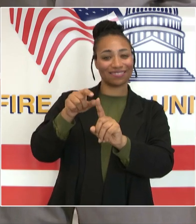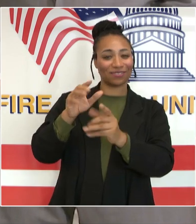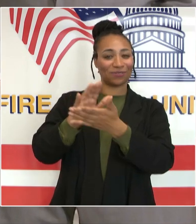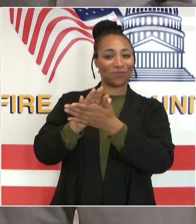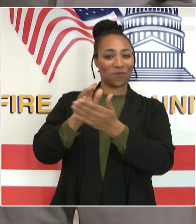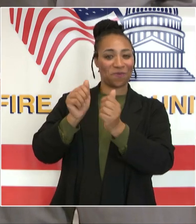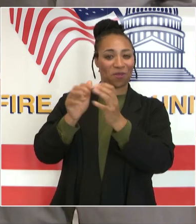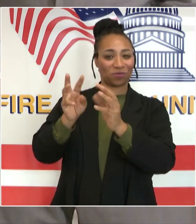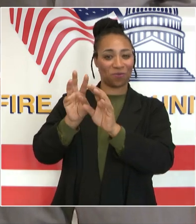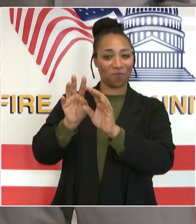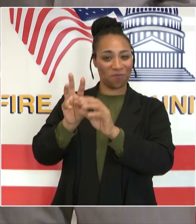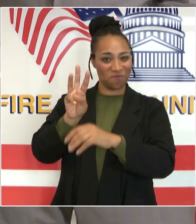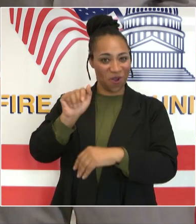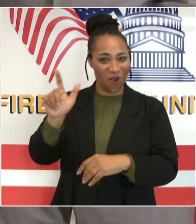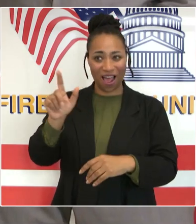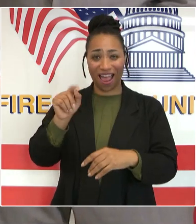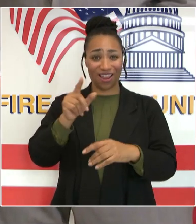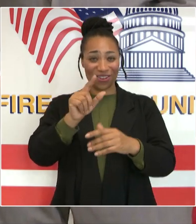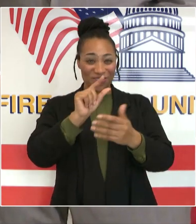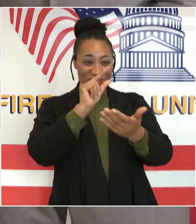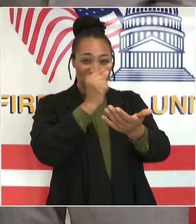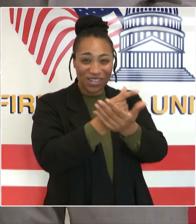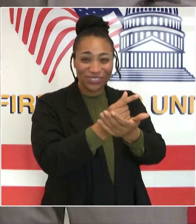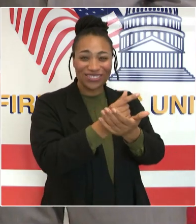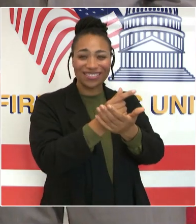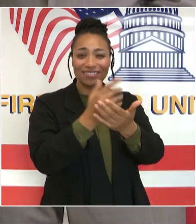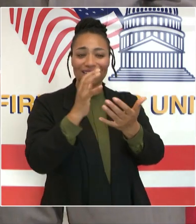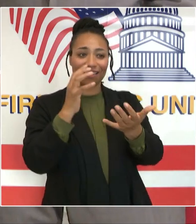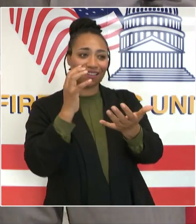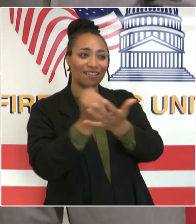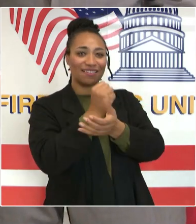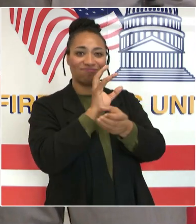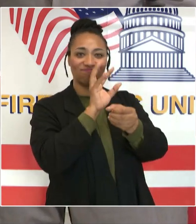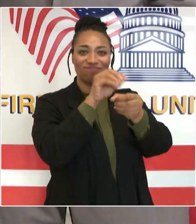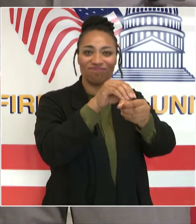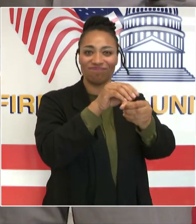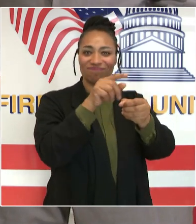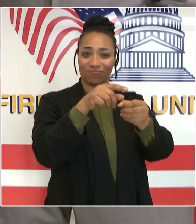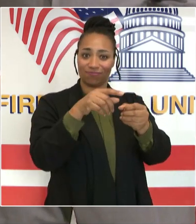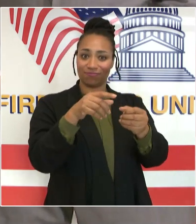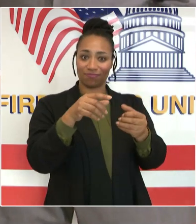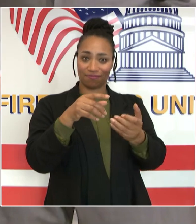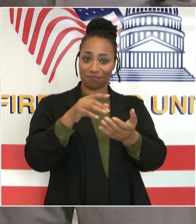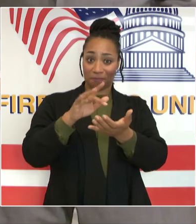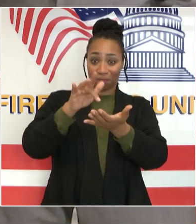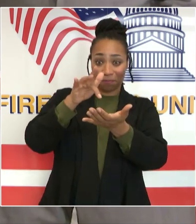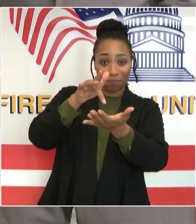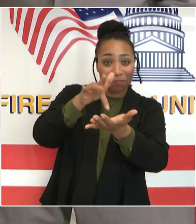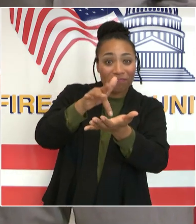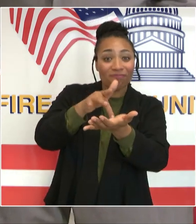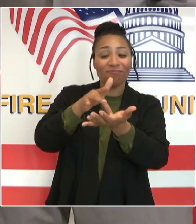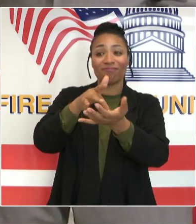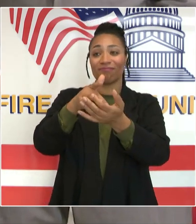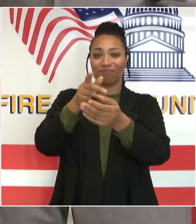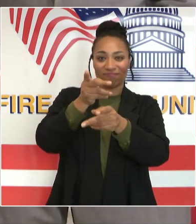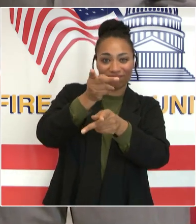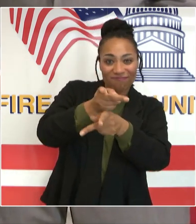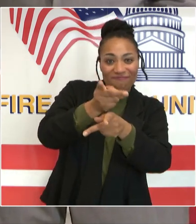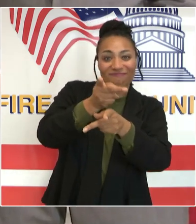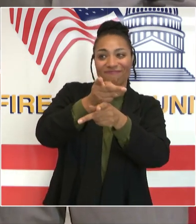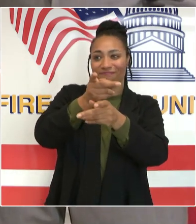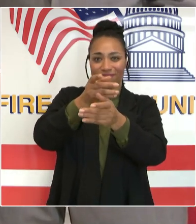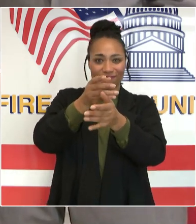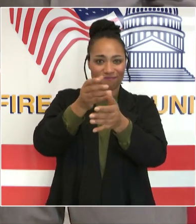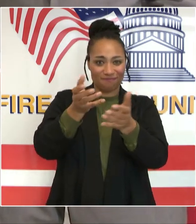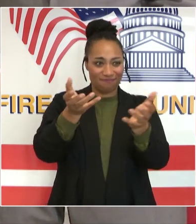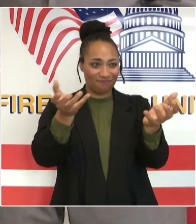program to further your knowledge about medical care and serving residents, that you already recognize